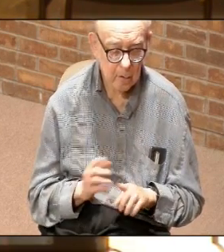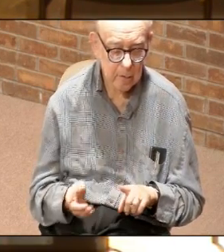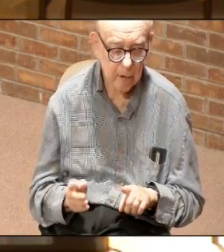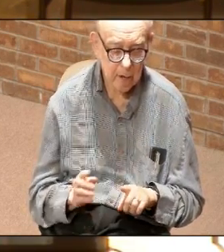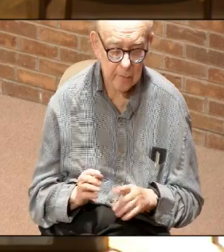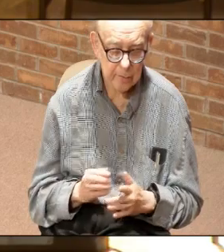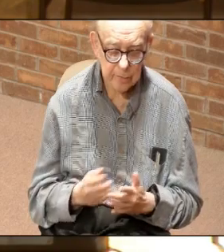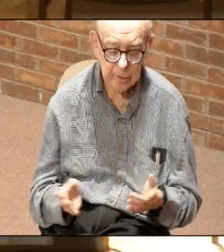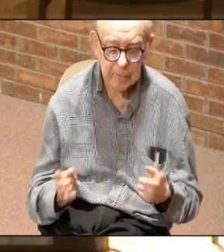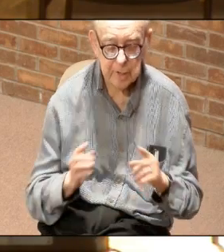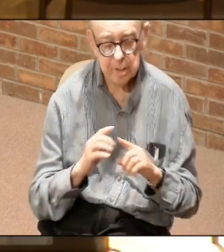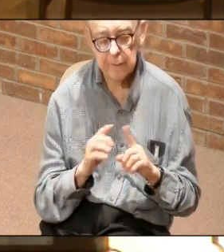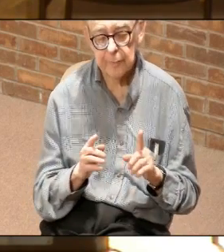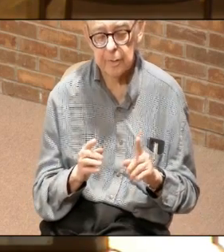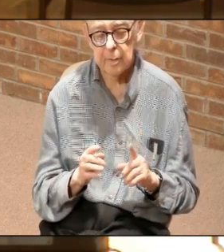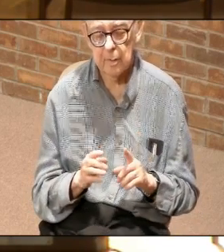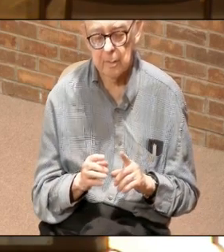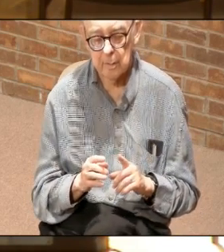else?